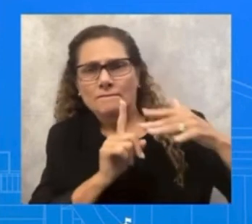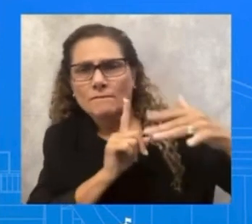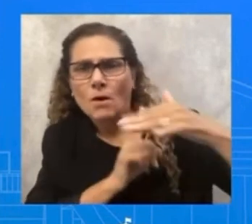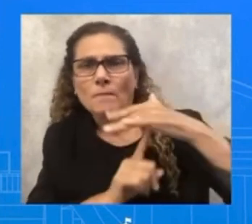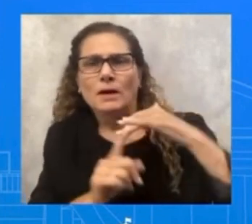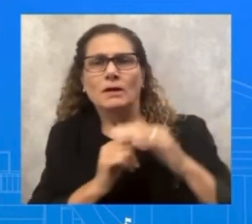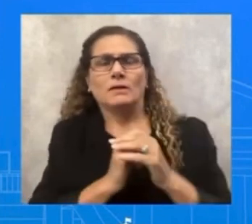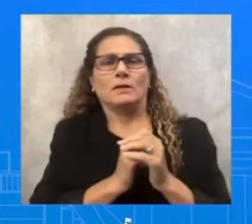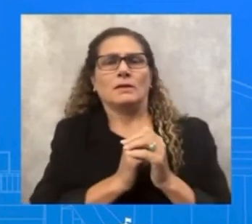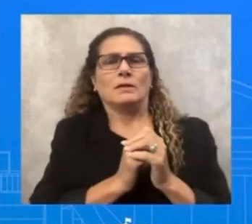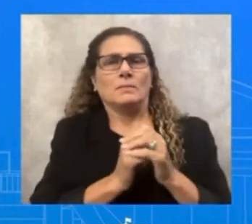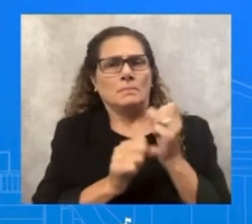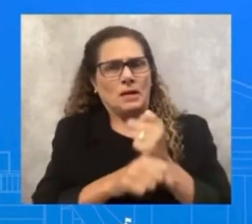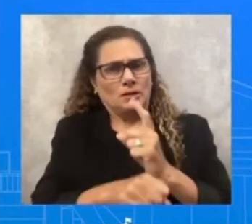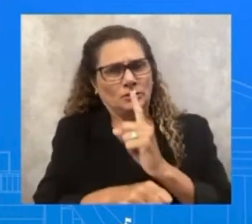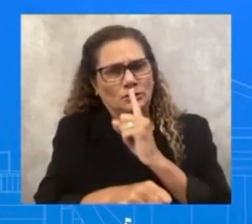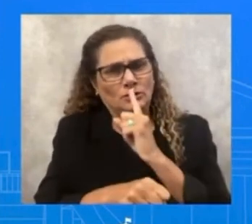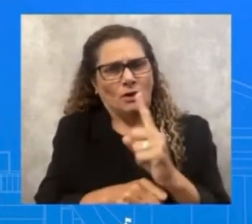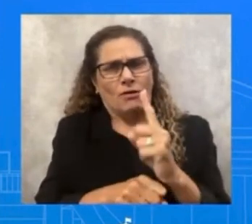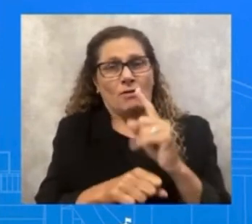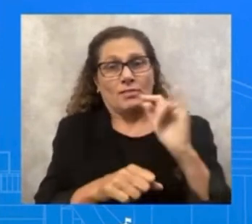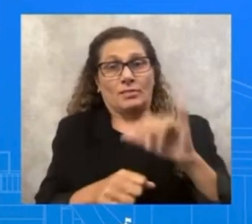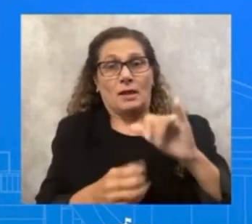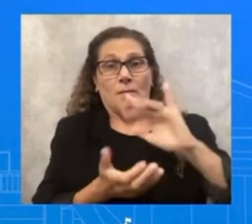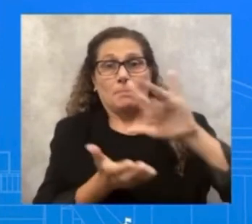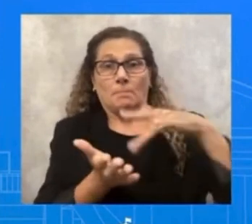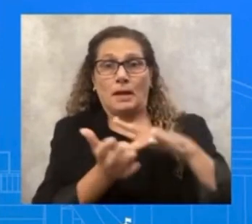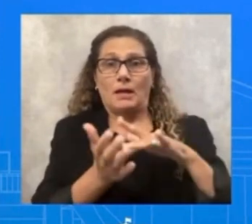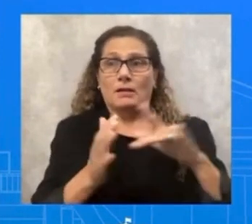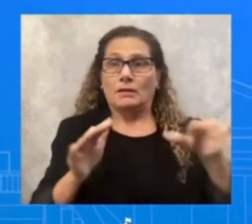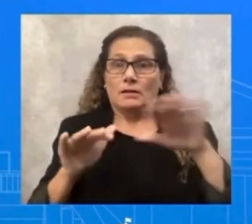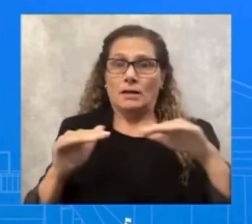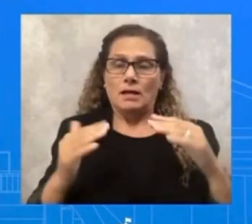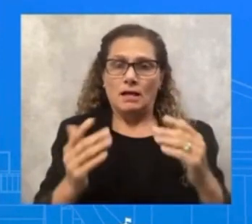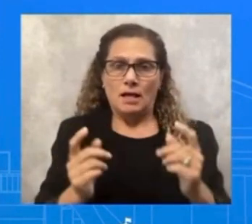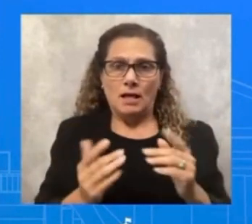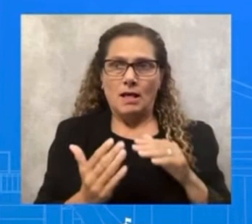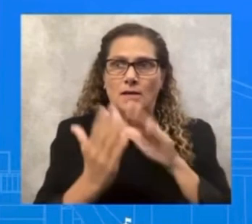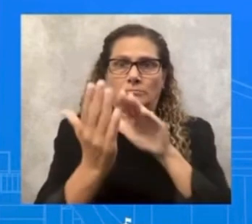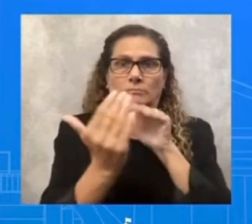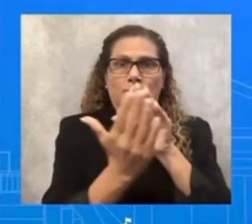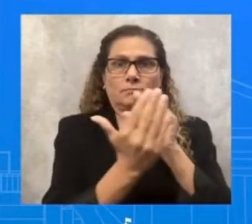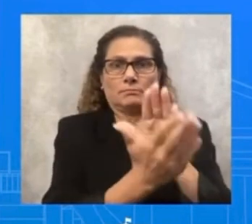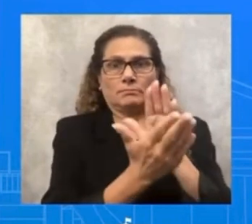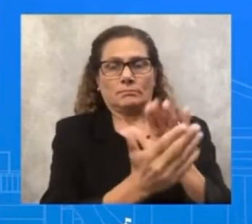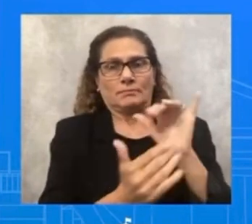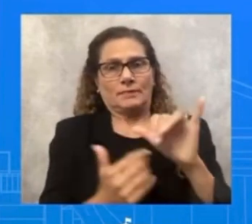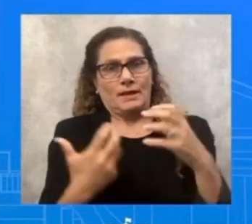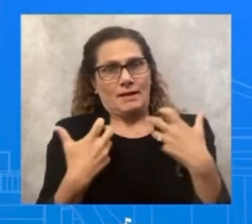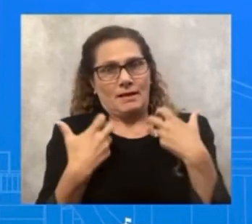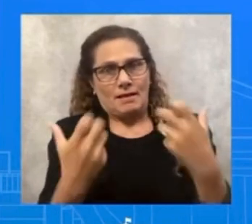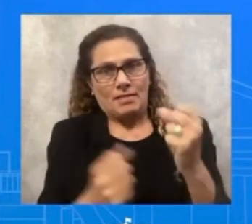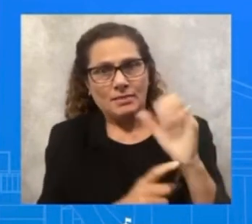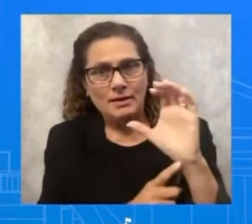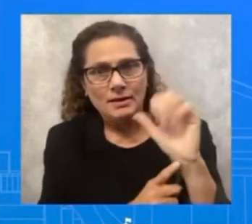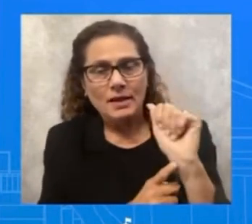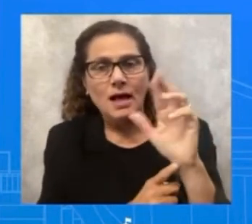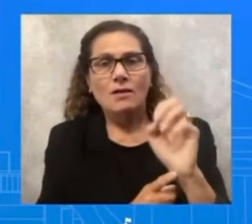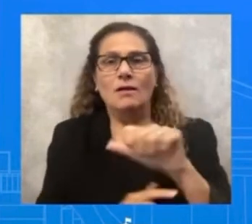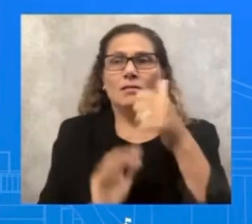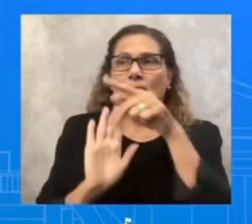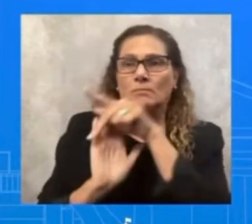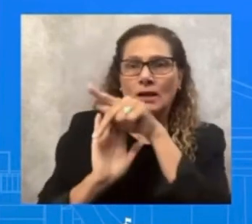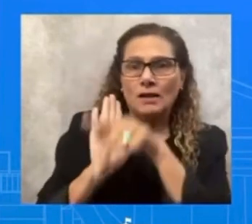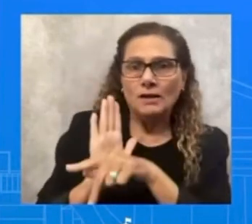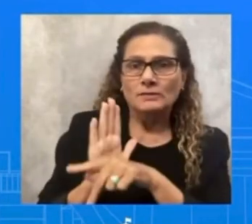the bottom up. The law contains other provisions regarding healthcare and tax policy, so now it's my pleasure to pass it on